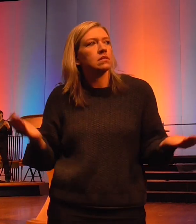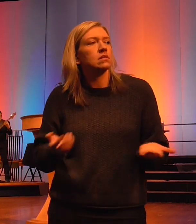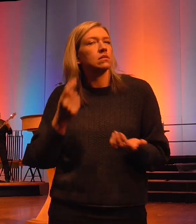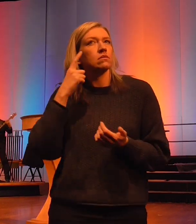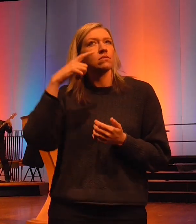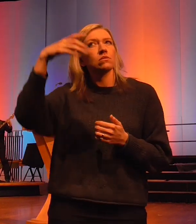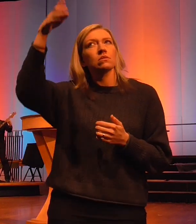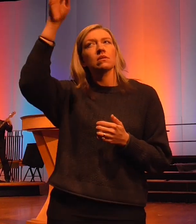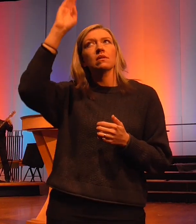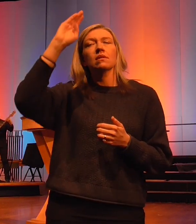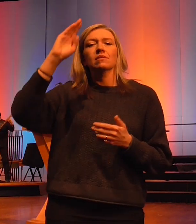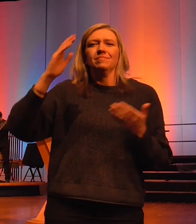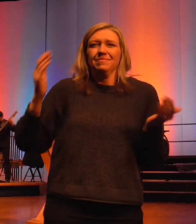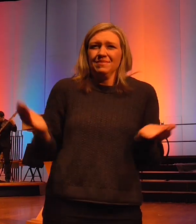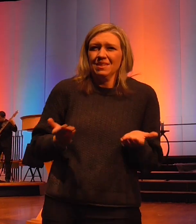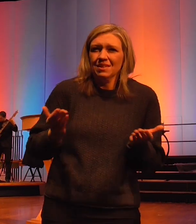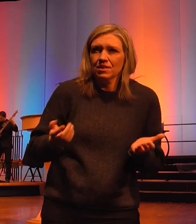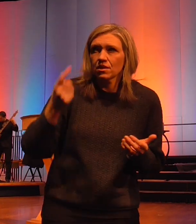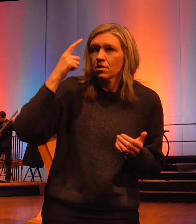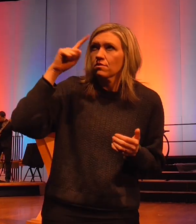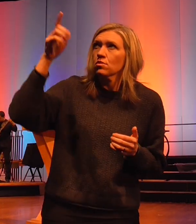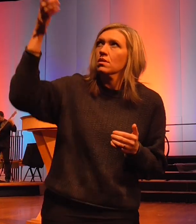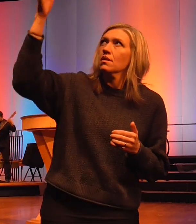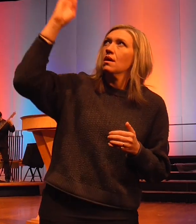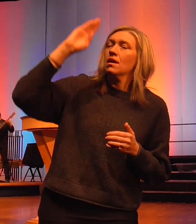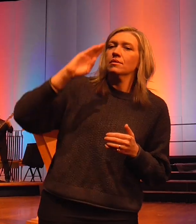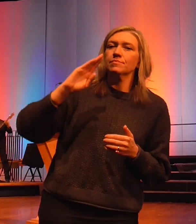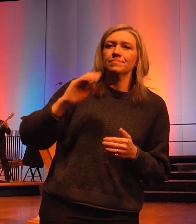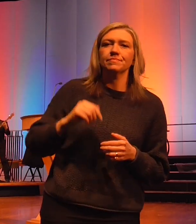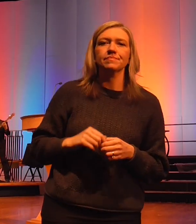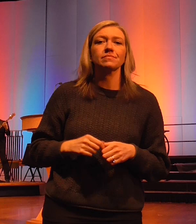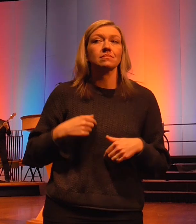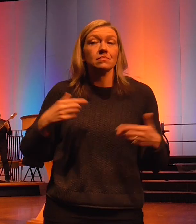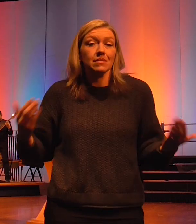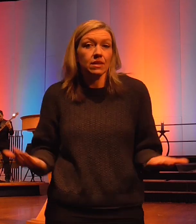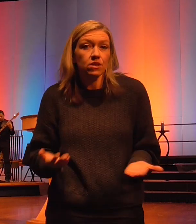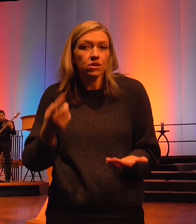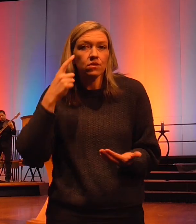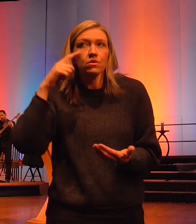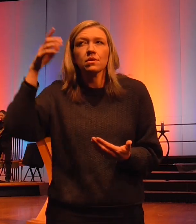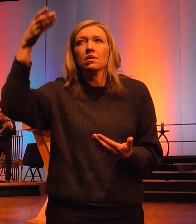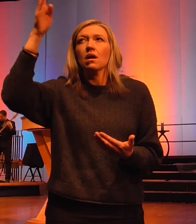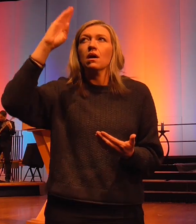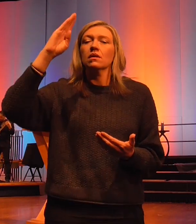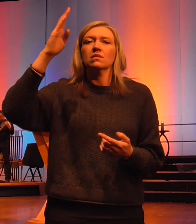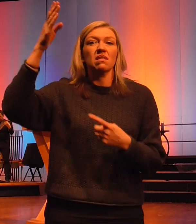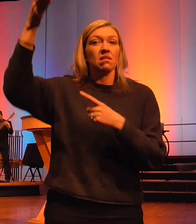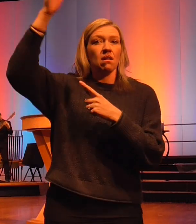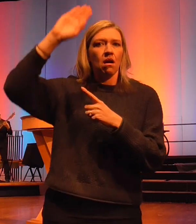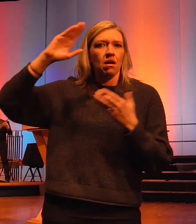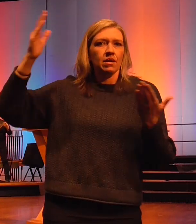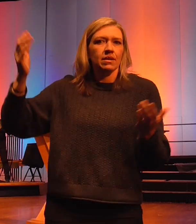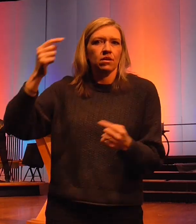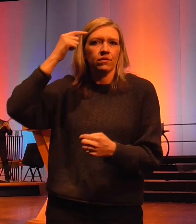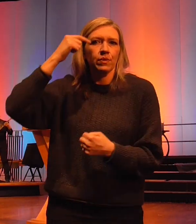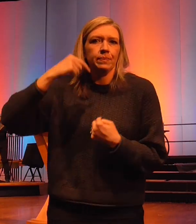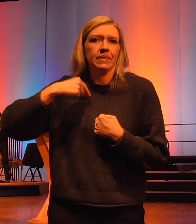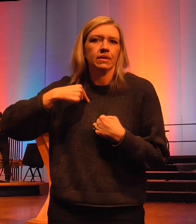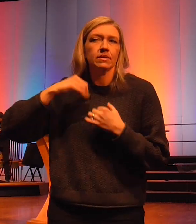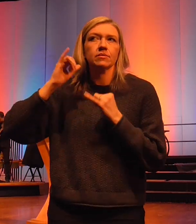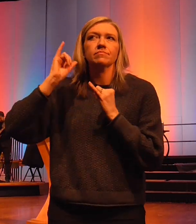for God, here for God, oh, here for God, here for God, and God is here for me.